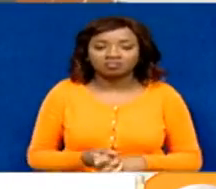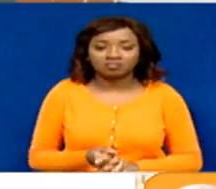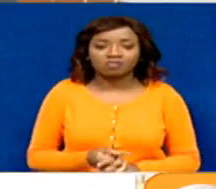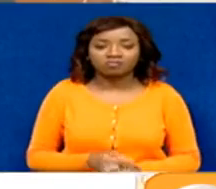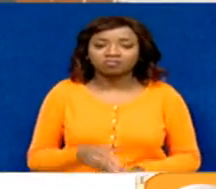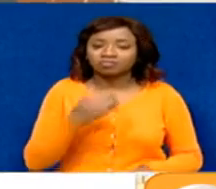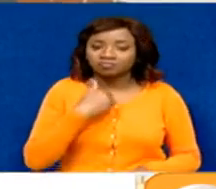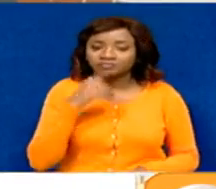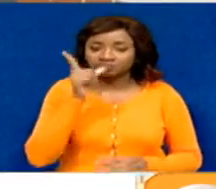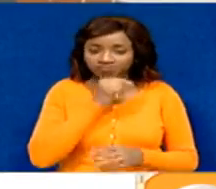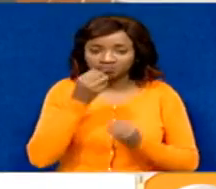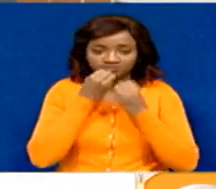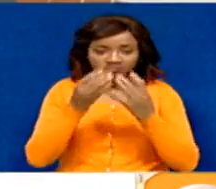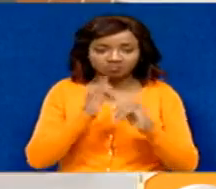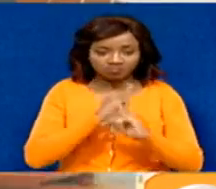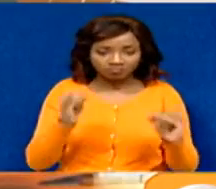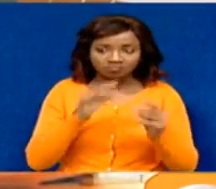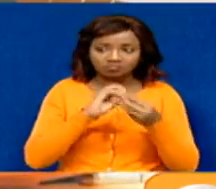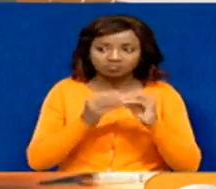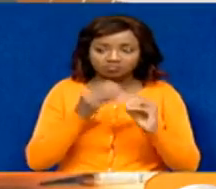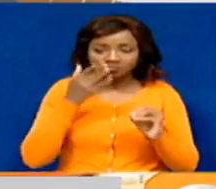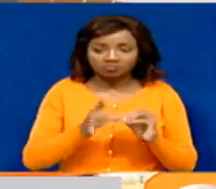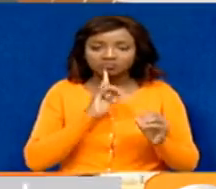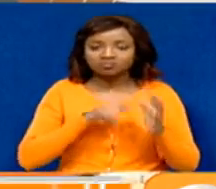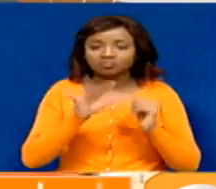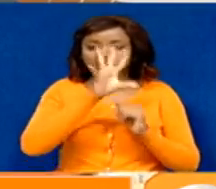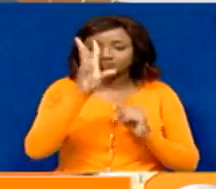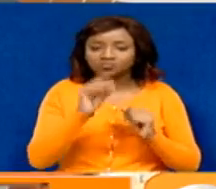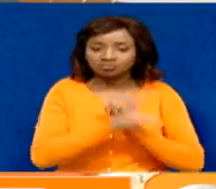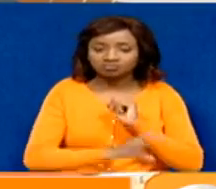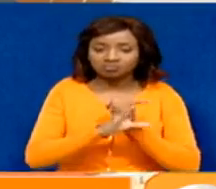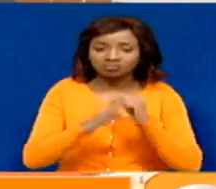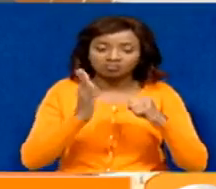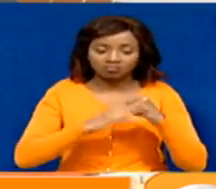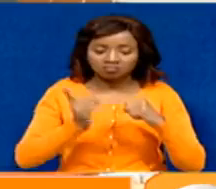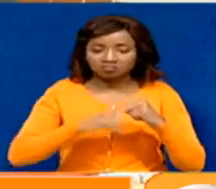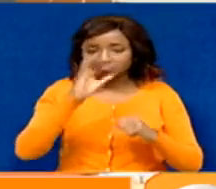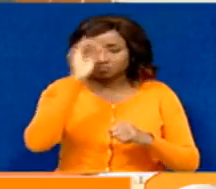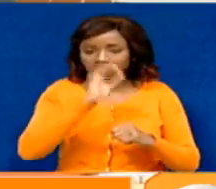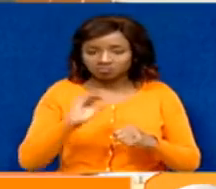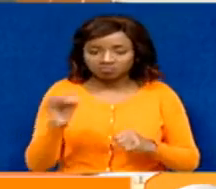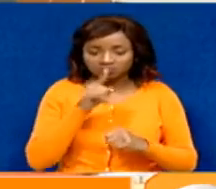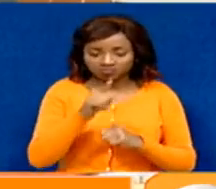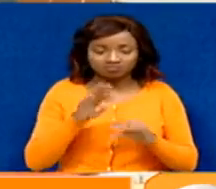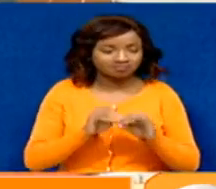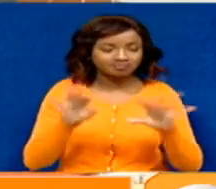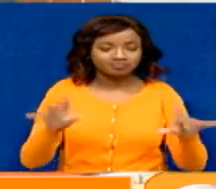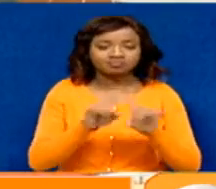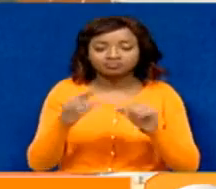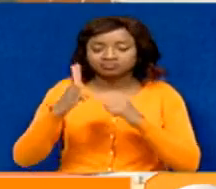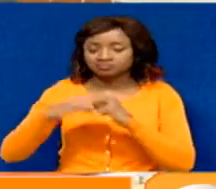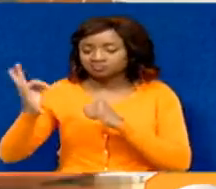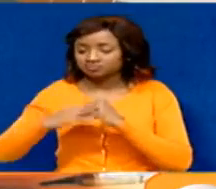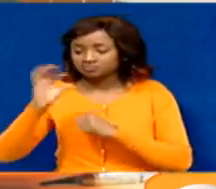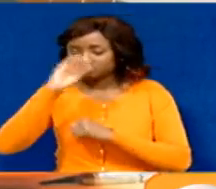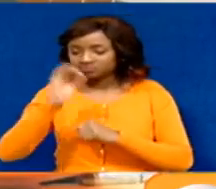Available data shows that African countries account for 96% of global malaria cases, as well as